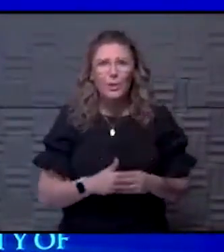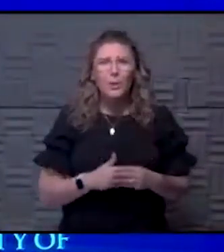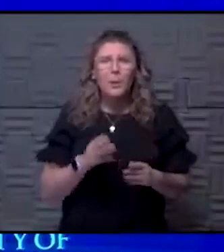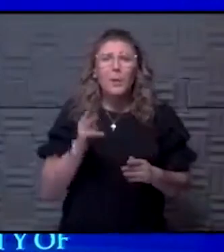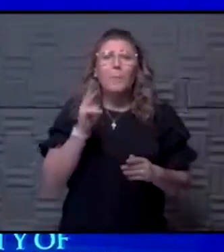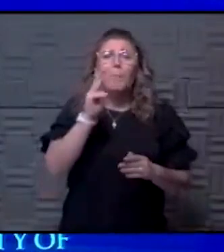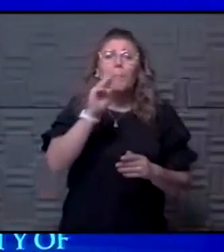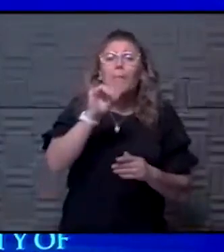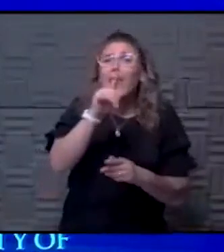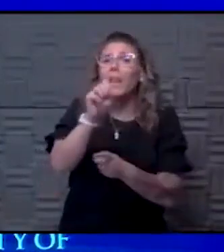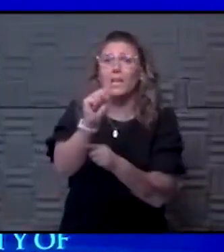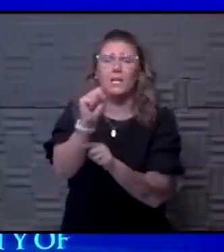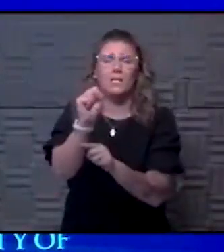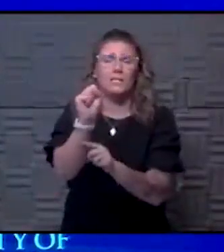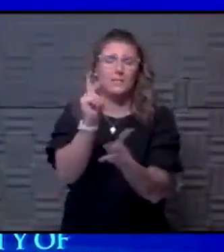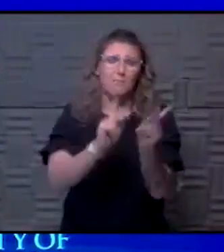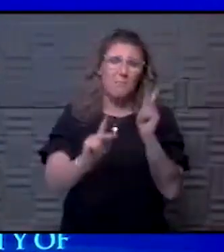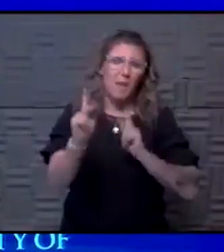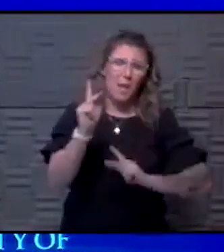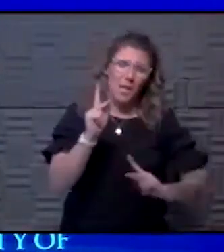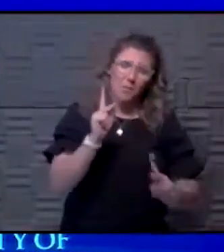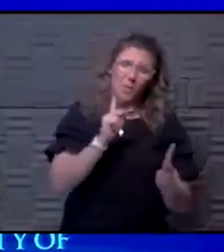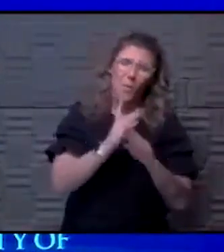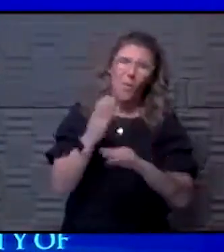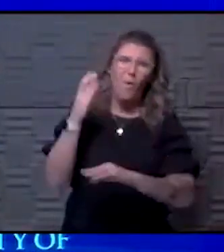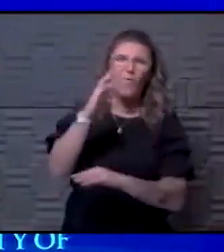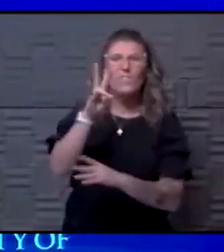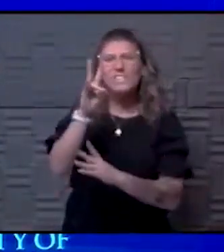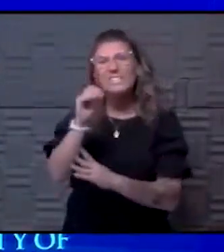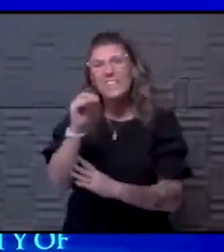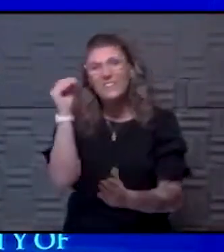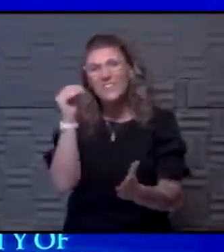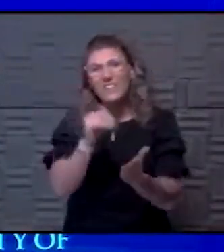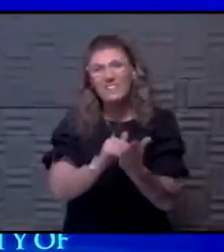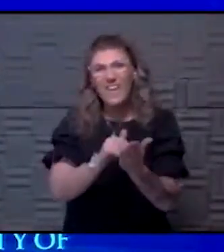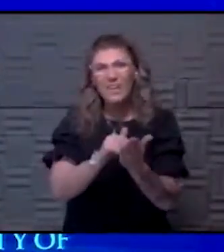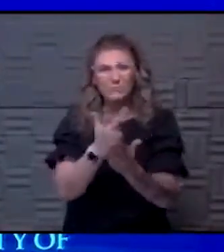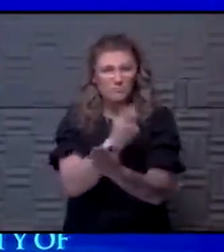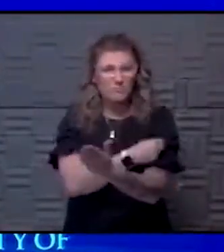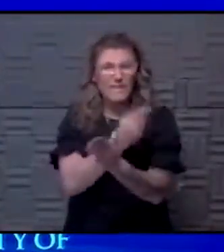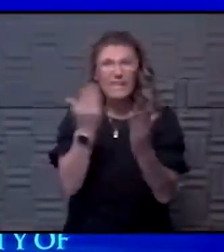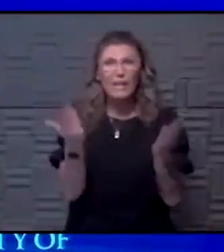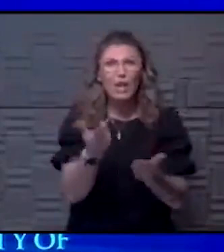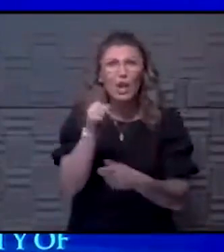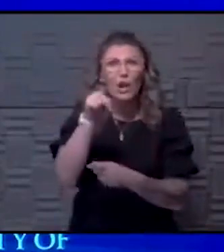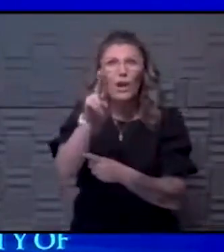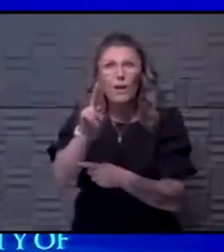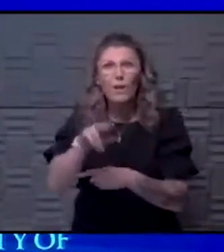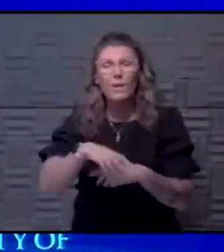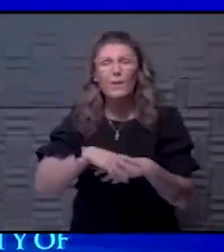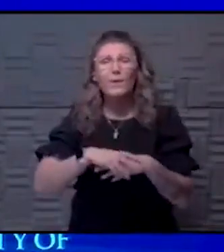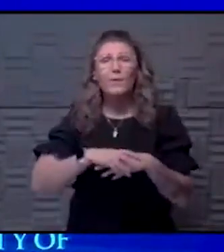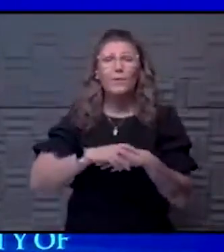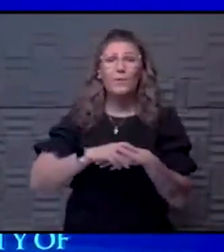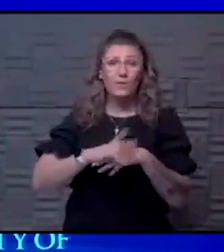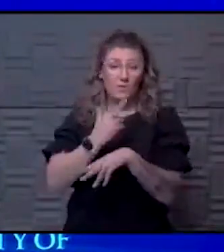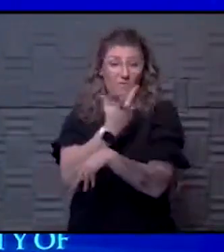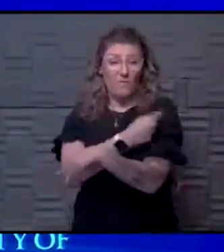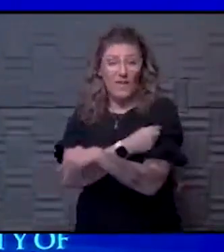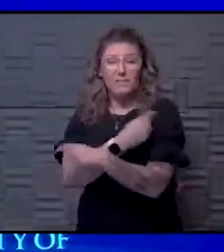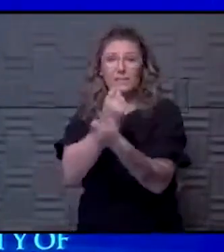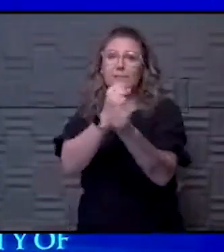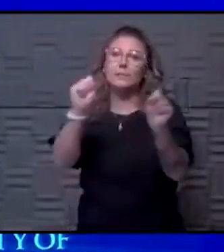millions and millions of people. We've given over 70,000 doses here at our health system alone. The vaccines we are giving